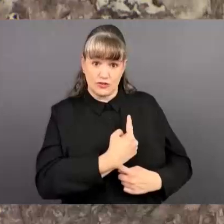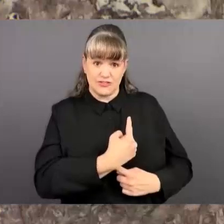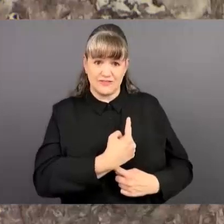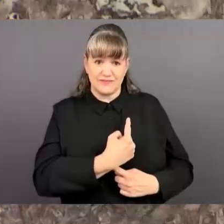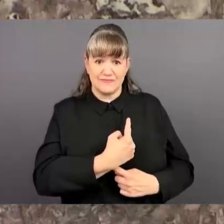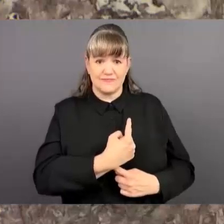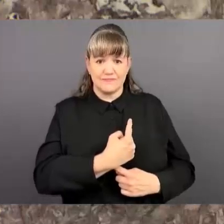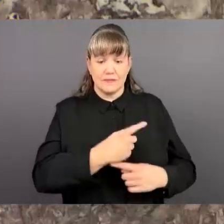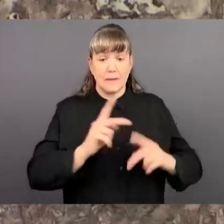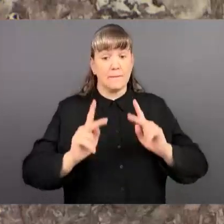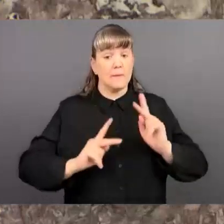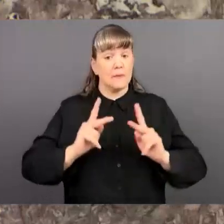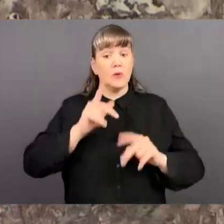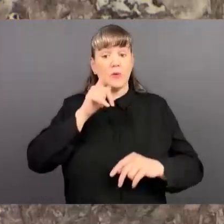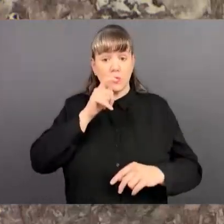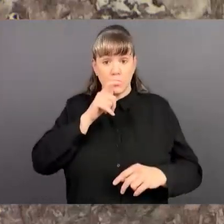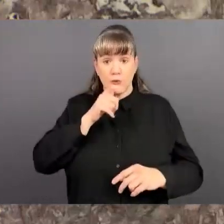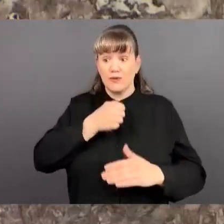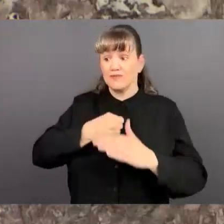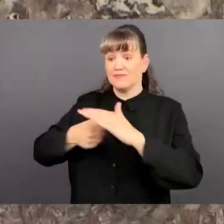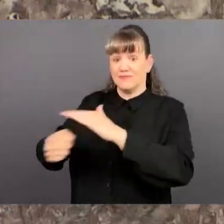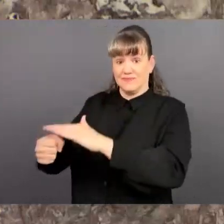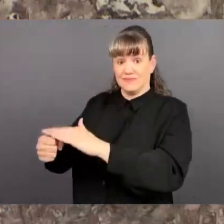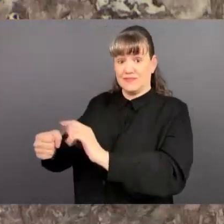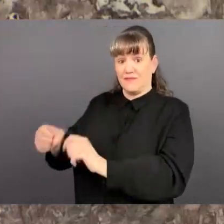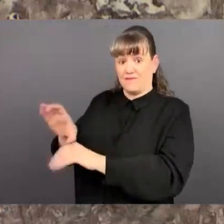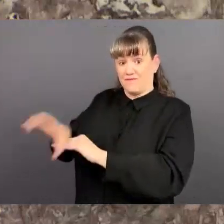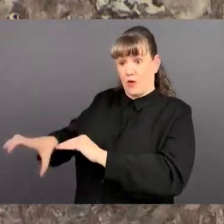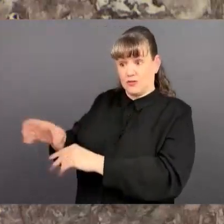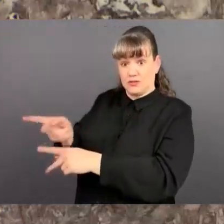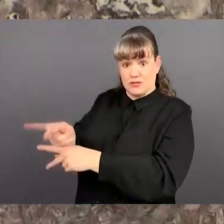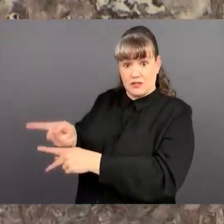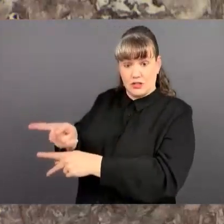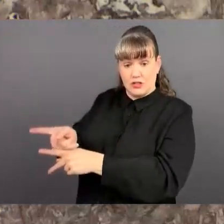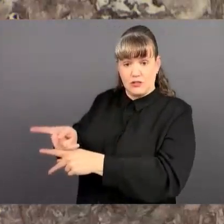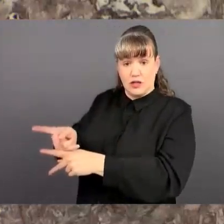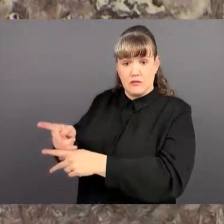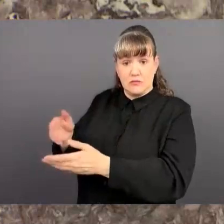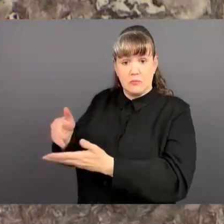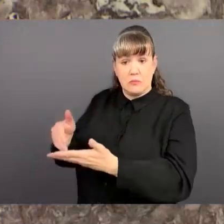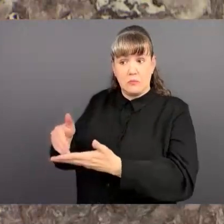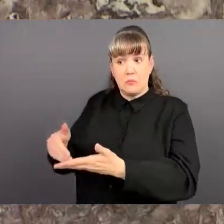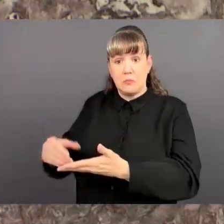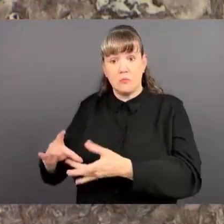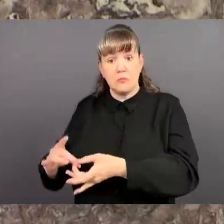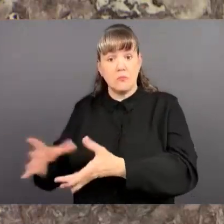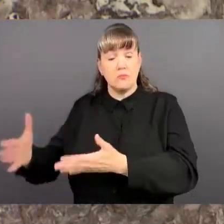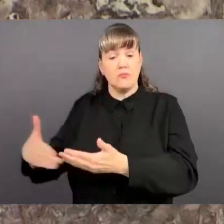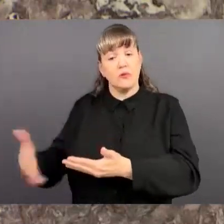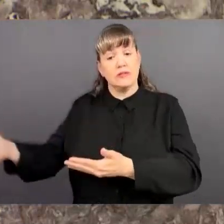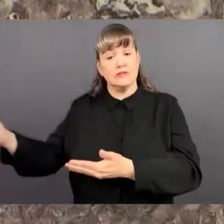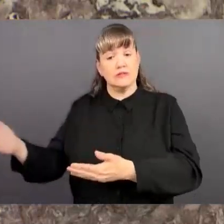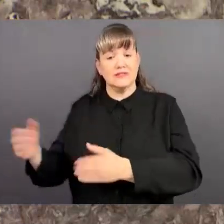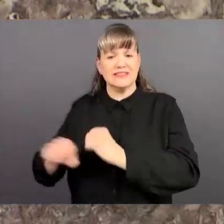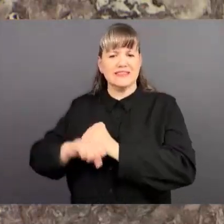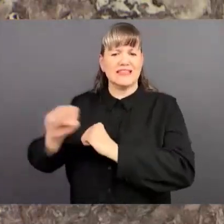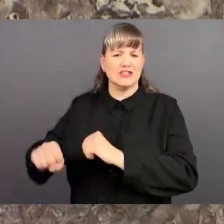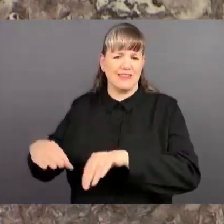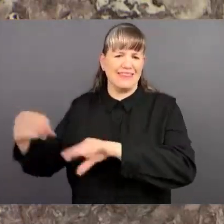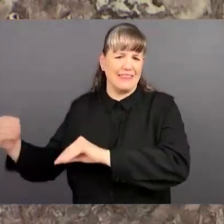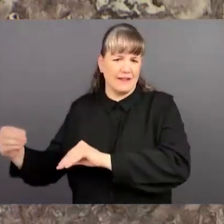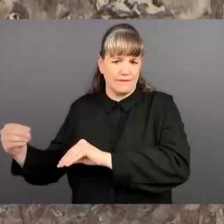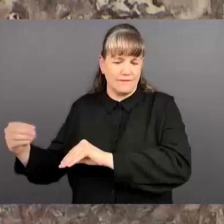released from a designated facility under extended leave, for example, and they are each attached